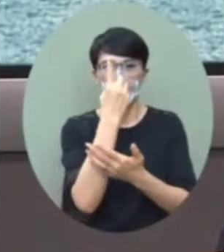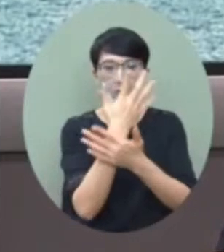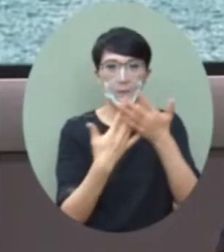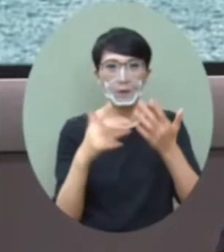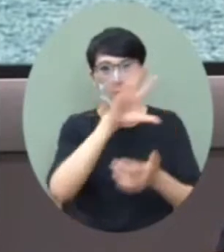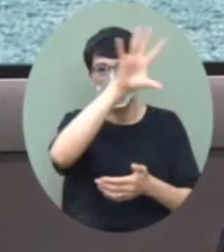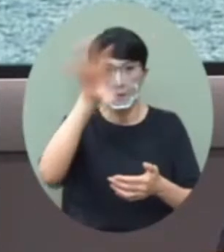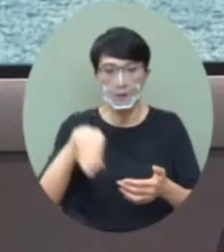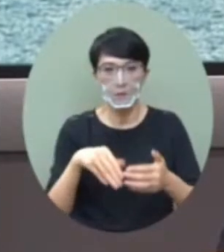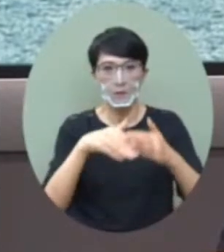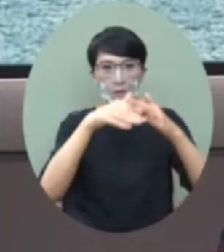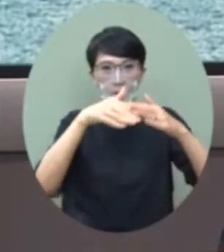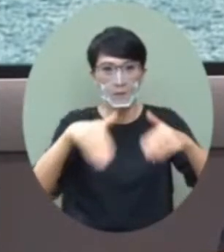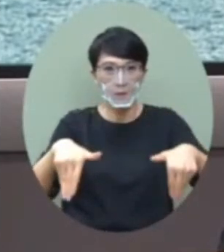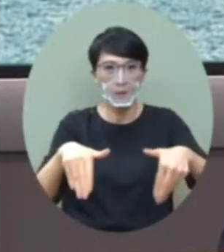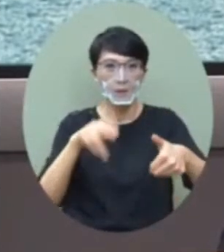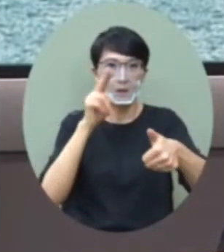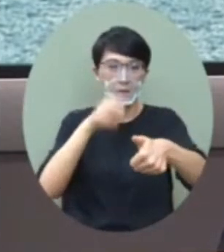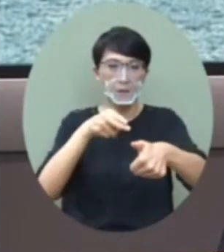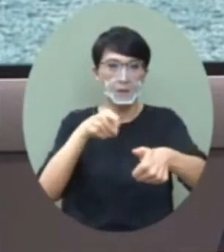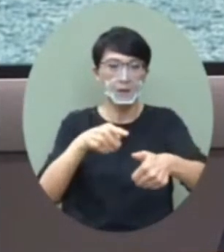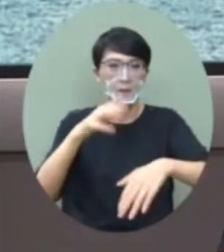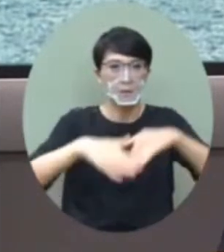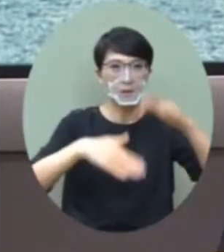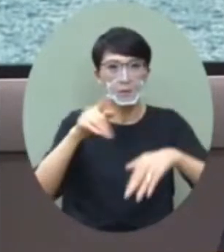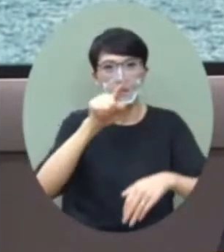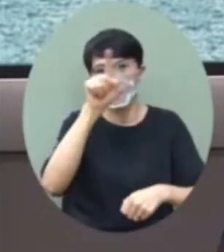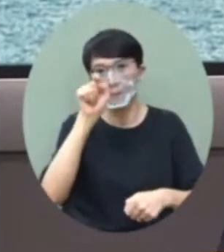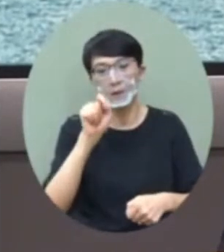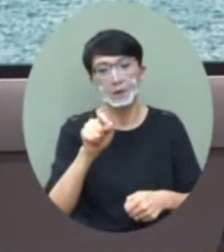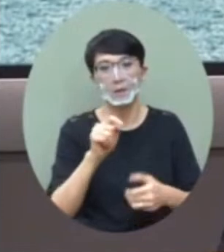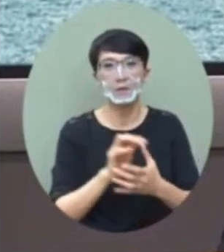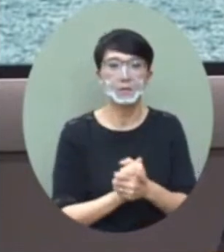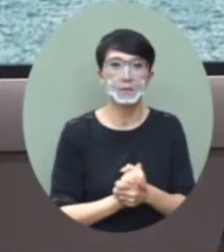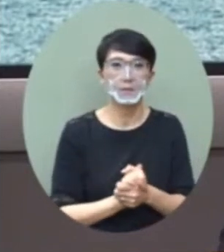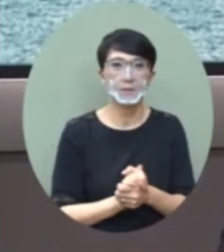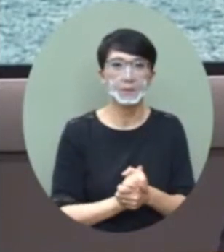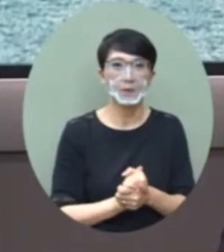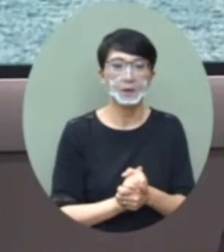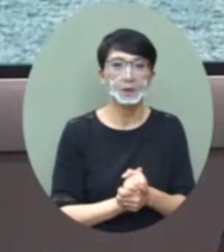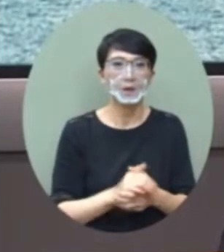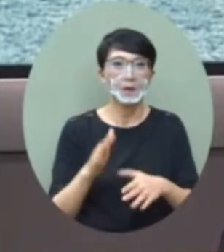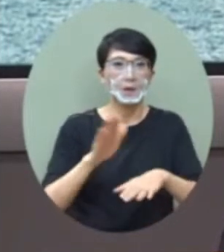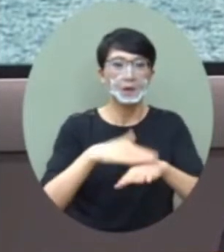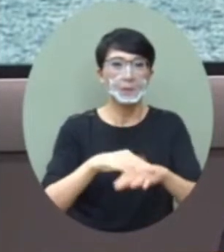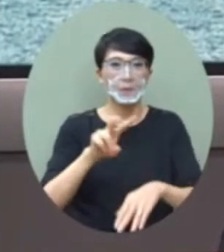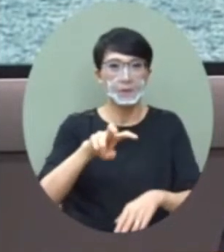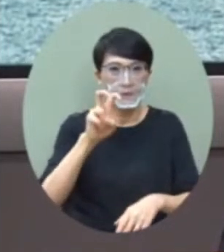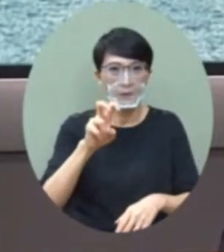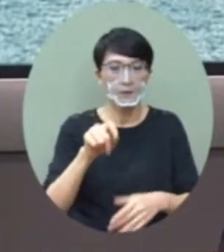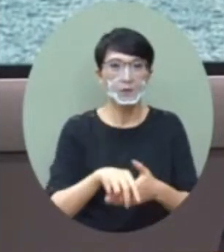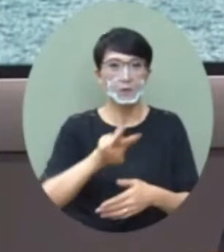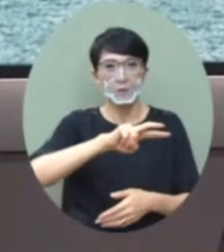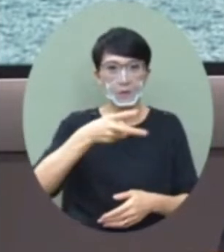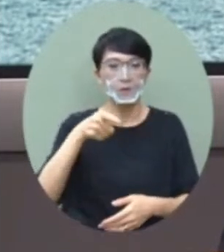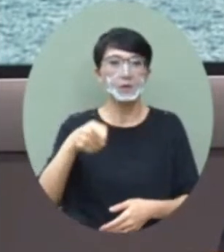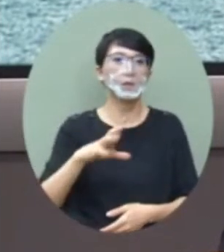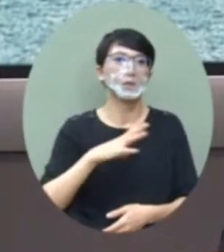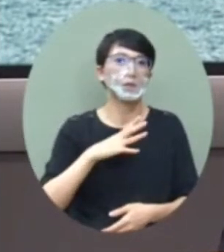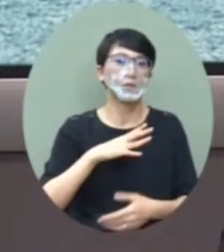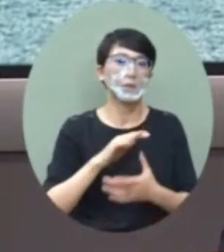order on their smartphones, but they could download the file on their computer. So this was